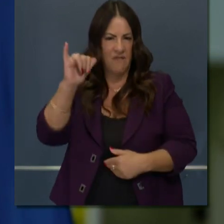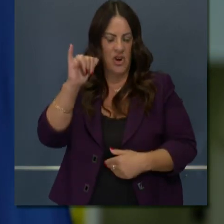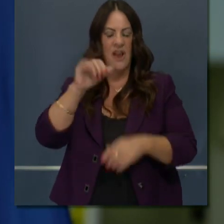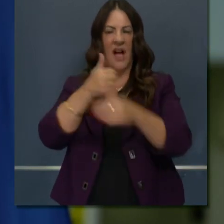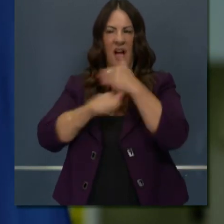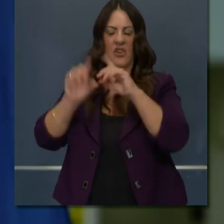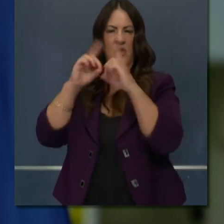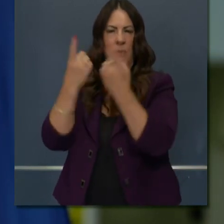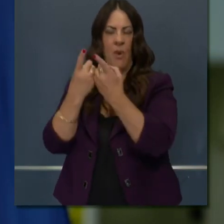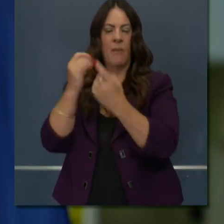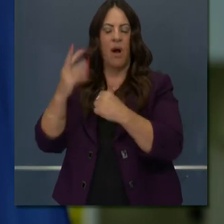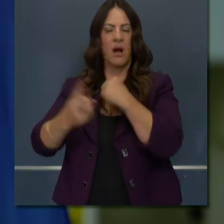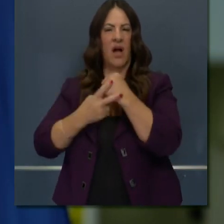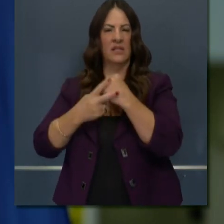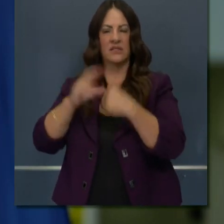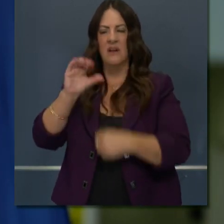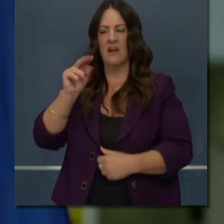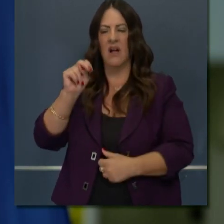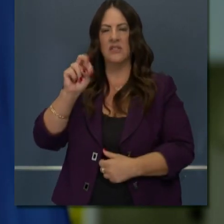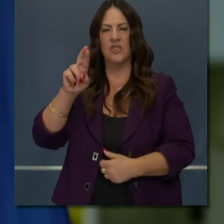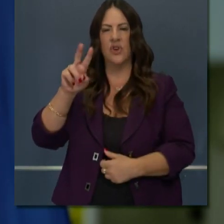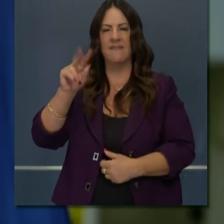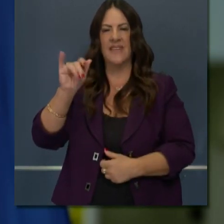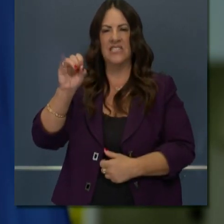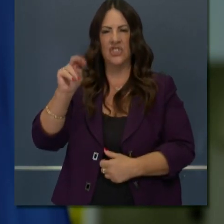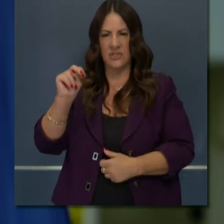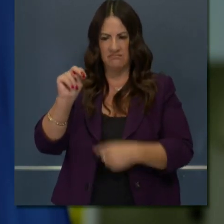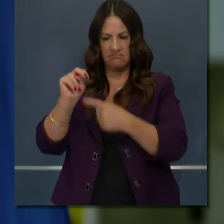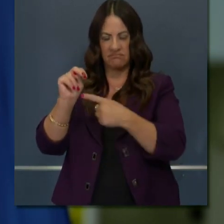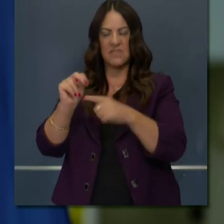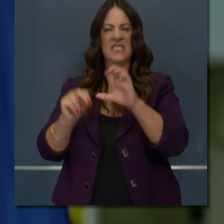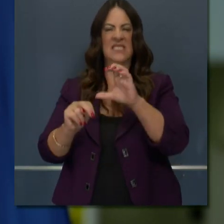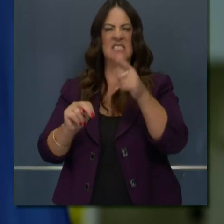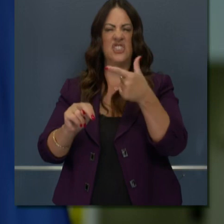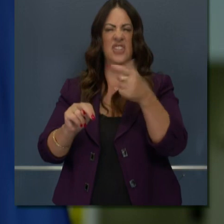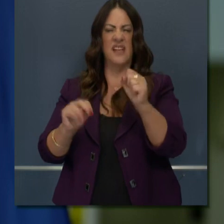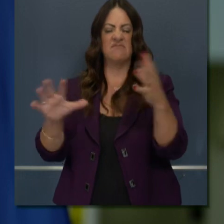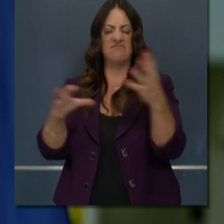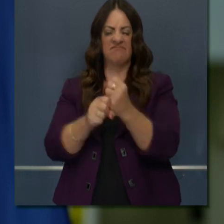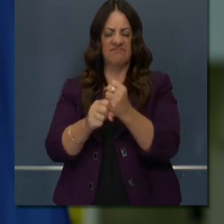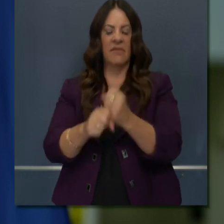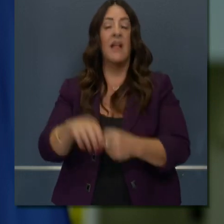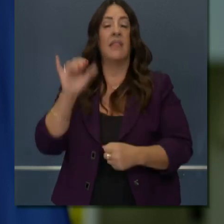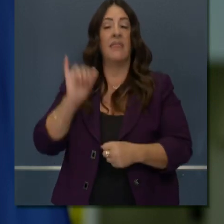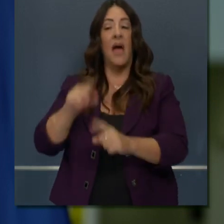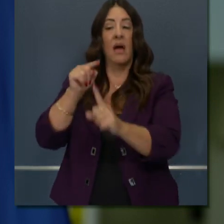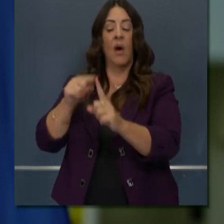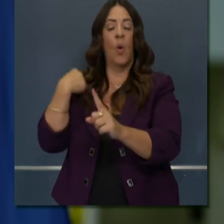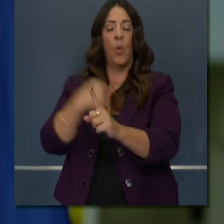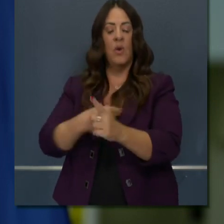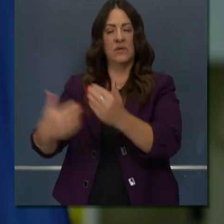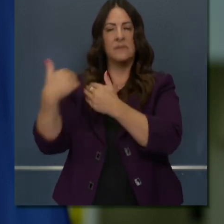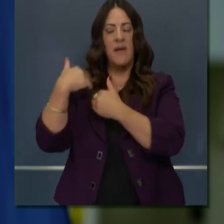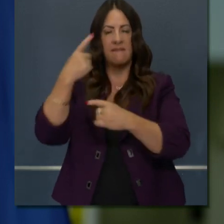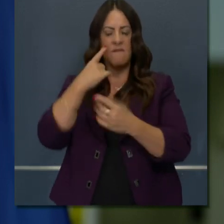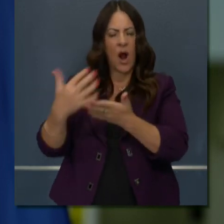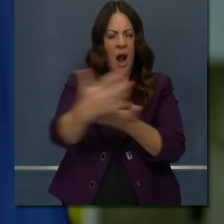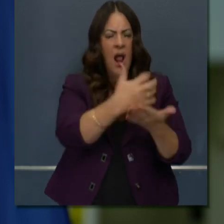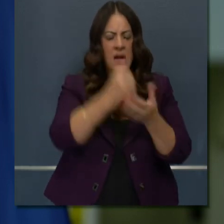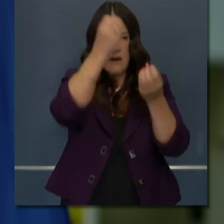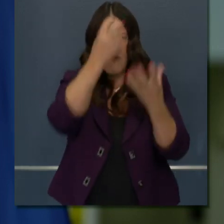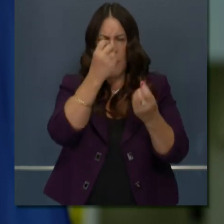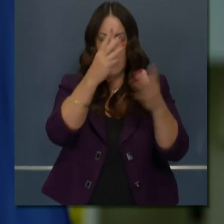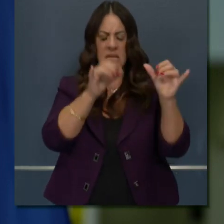Conservation. Department of Conservation and the CGS are really responsible for providing information, scientific